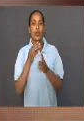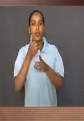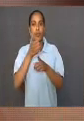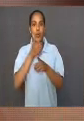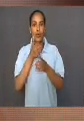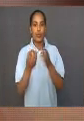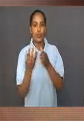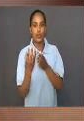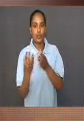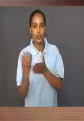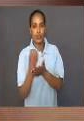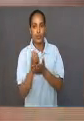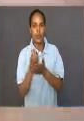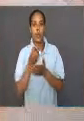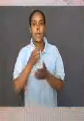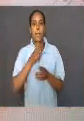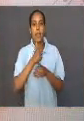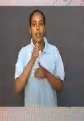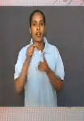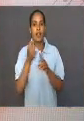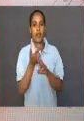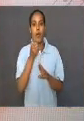metal from ore.